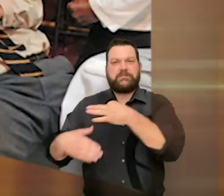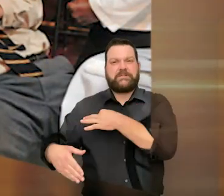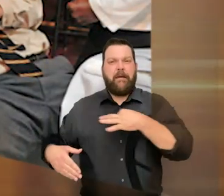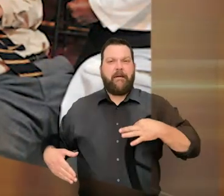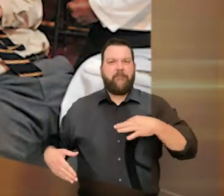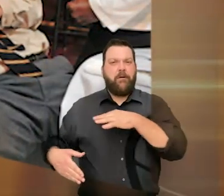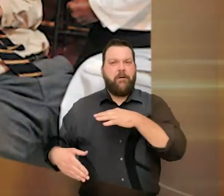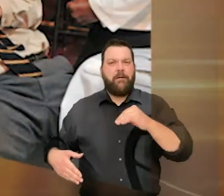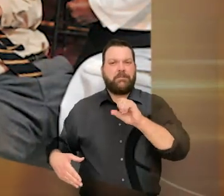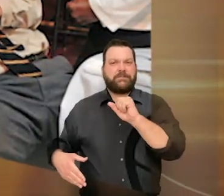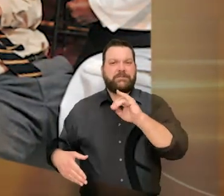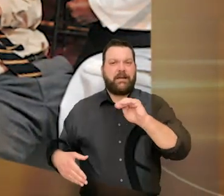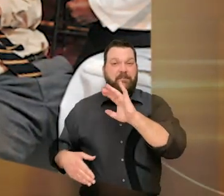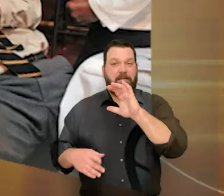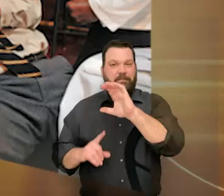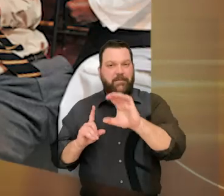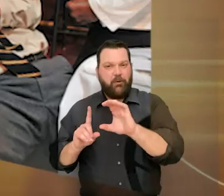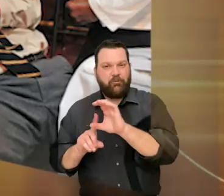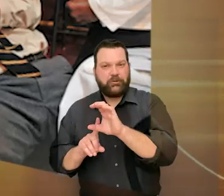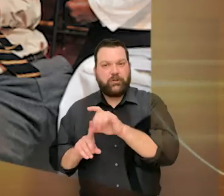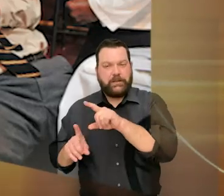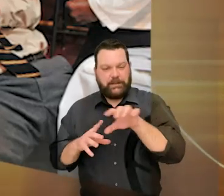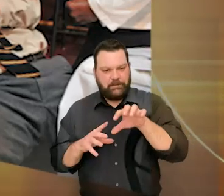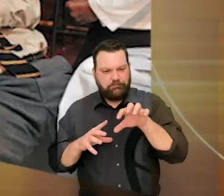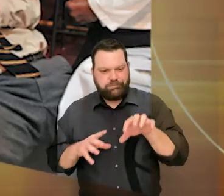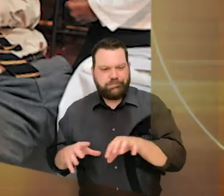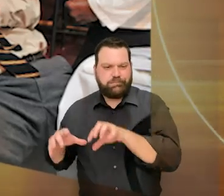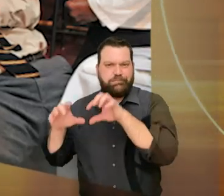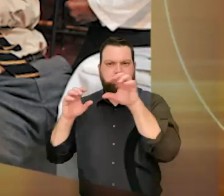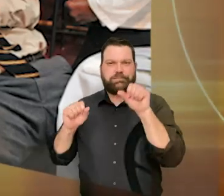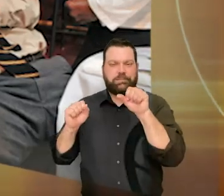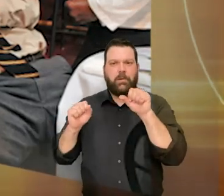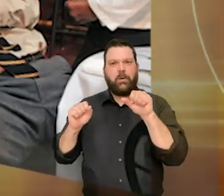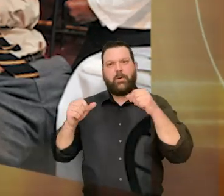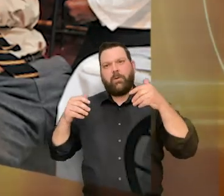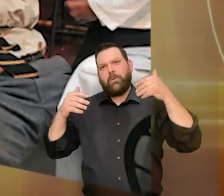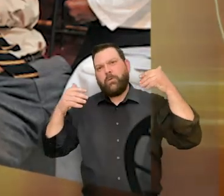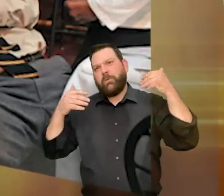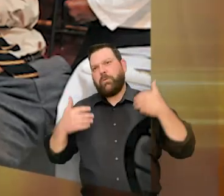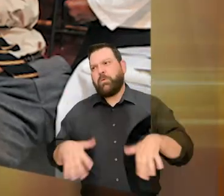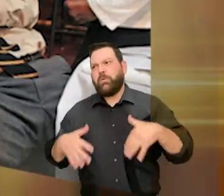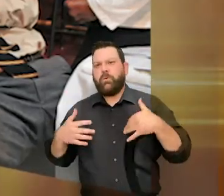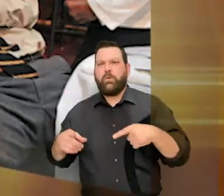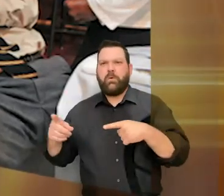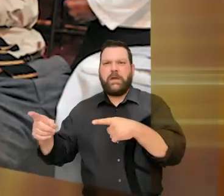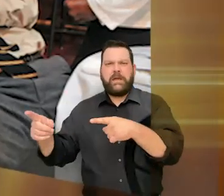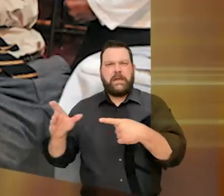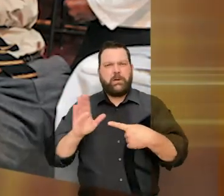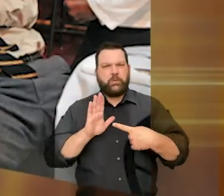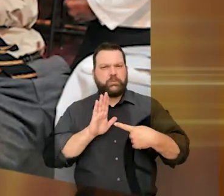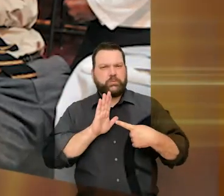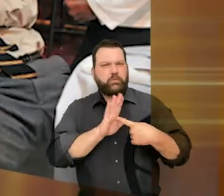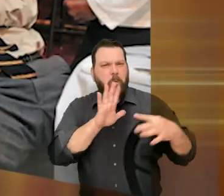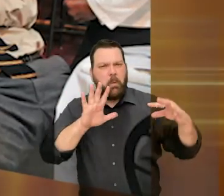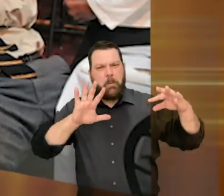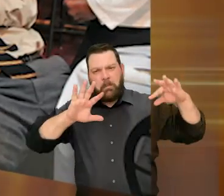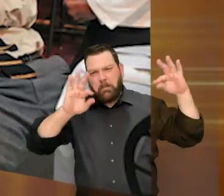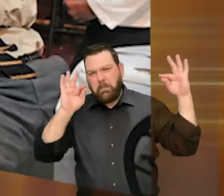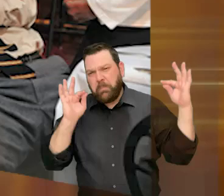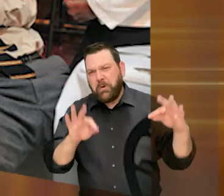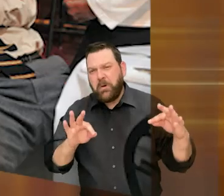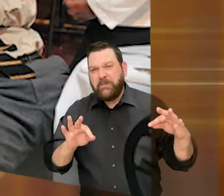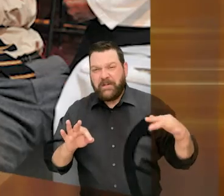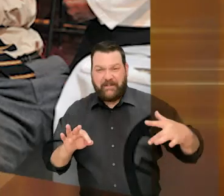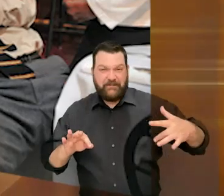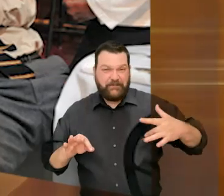Particularly memorable for me, though, was his searing turn in Master Harold and the Boys at Gloucester Stage. As